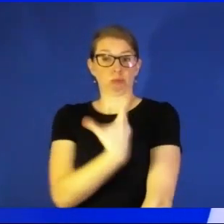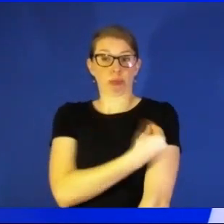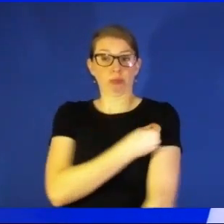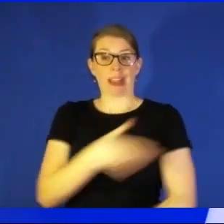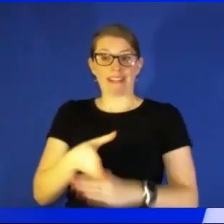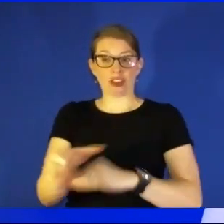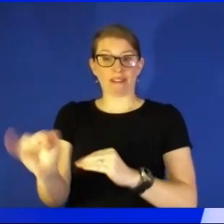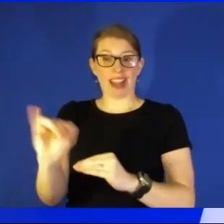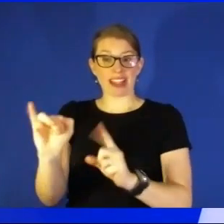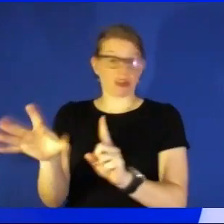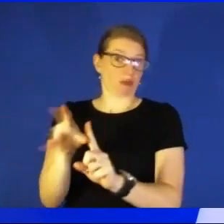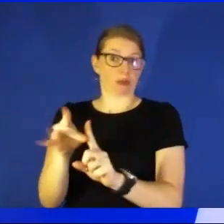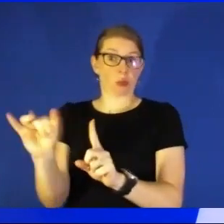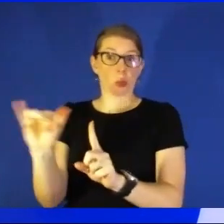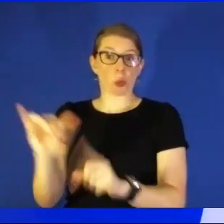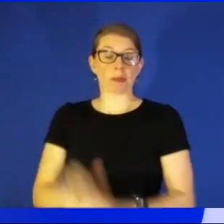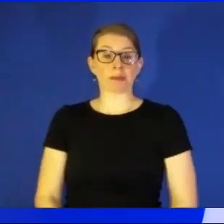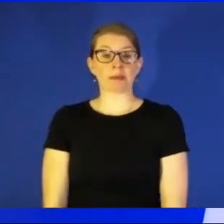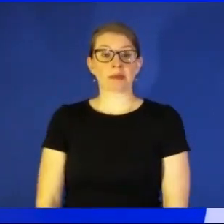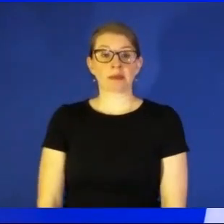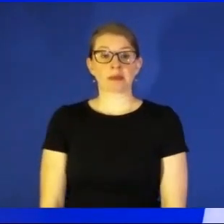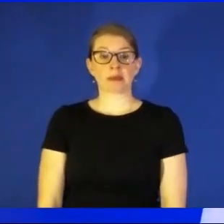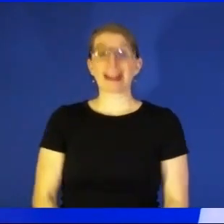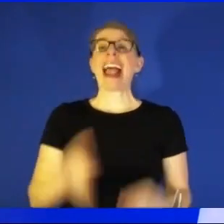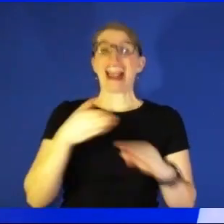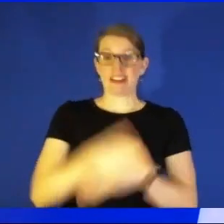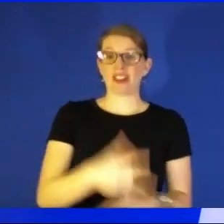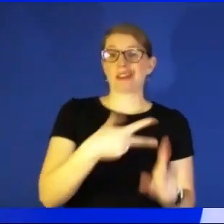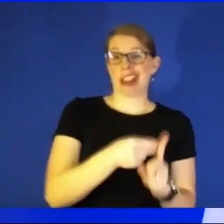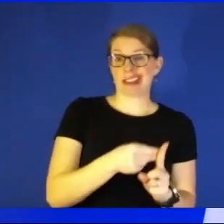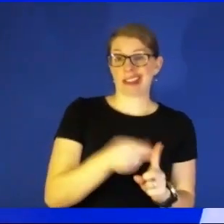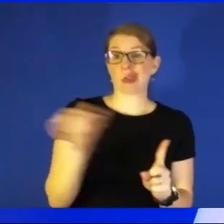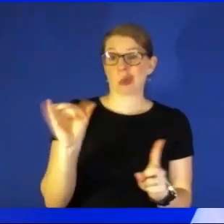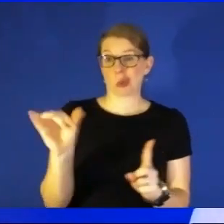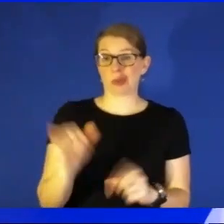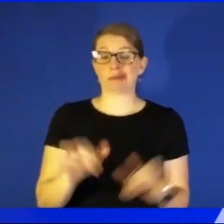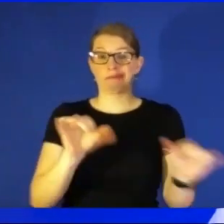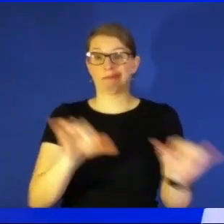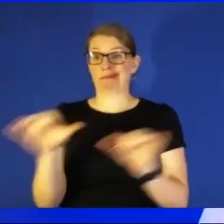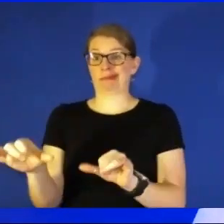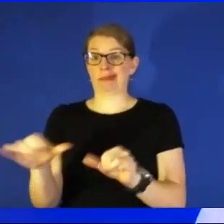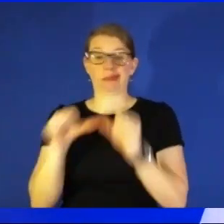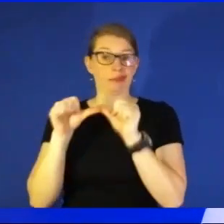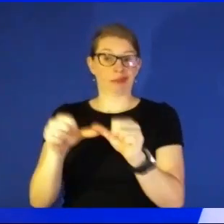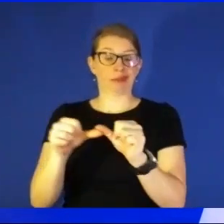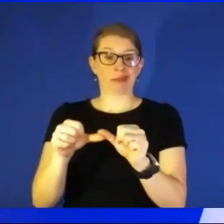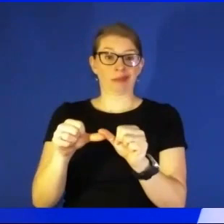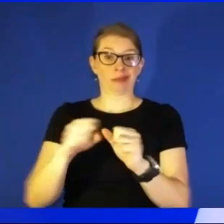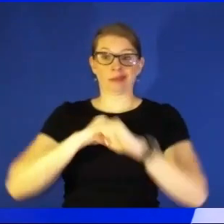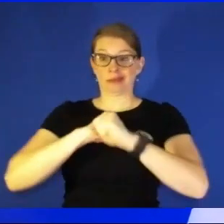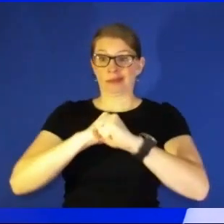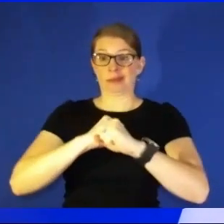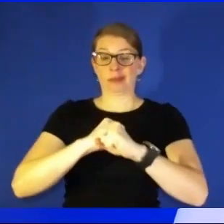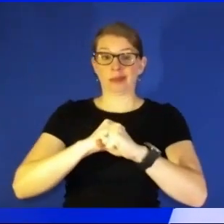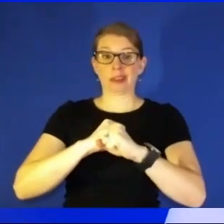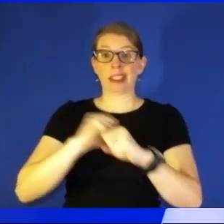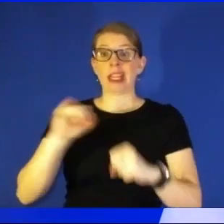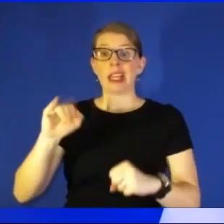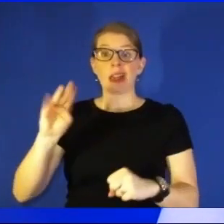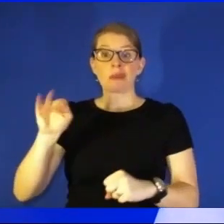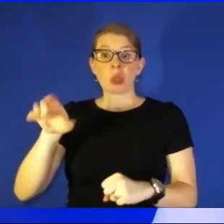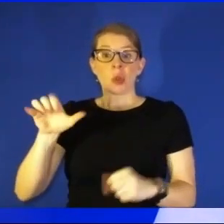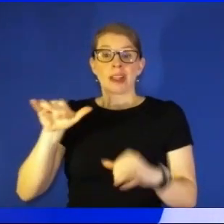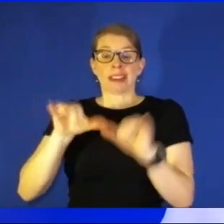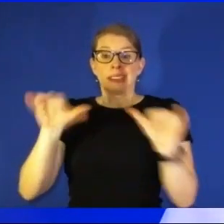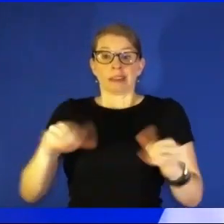been infected, after you've been vaccinated. Again, continue to have that protection, that boost in that immune system. So it is looking like the Johnson &